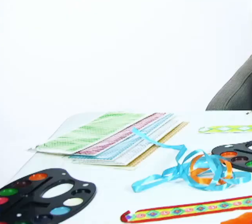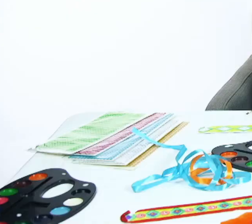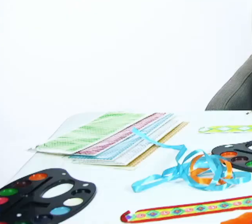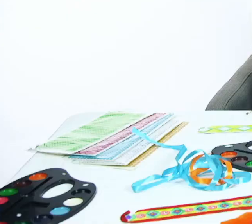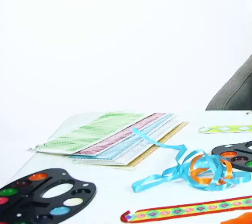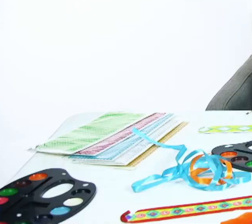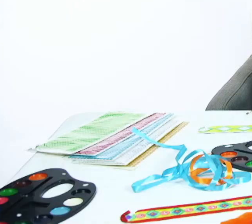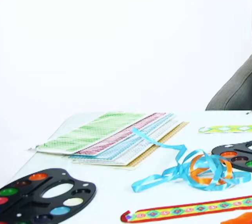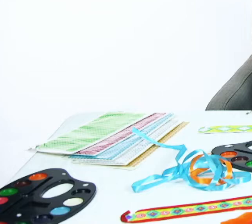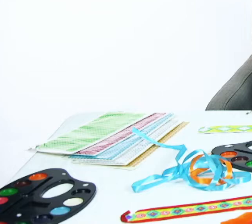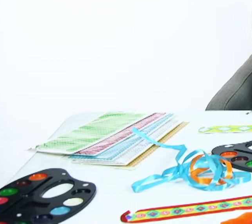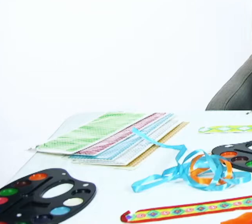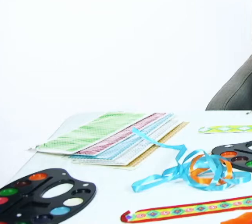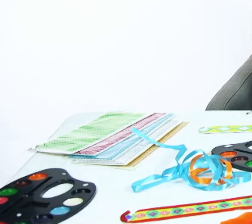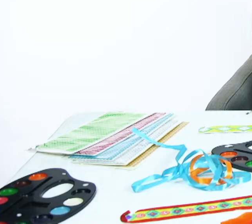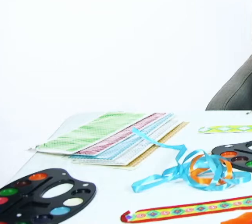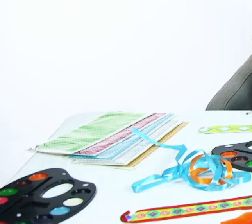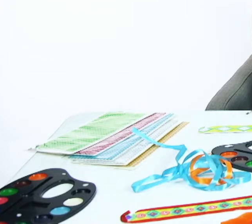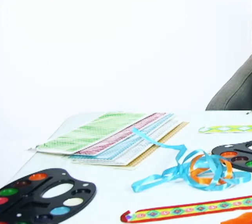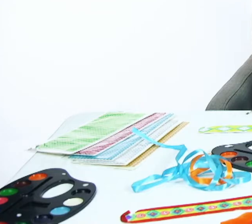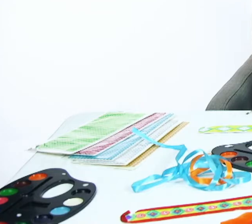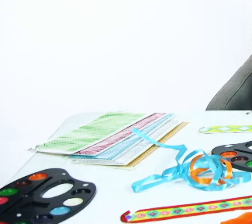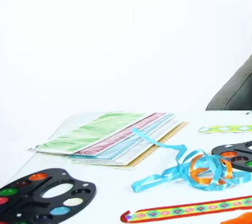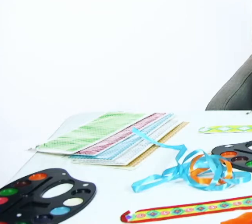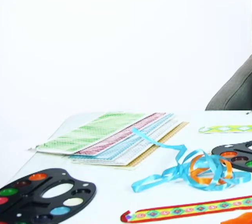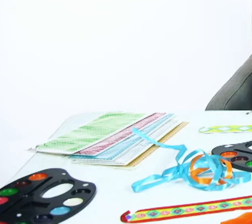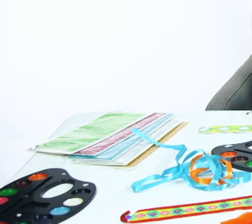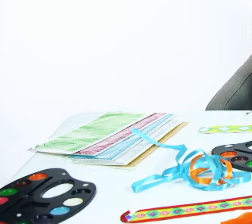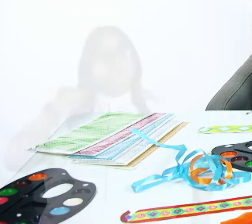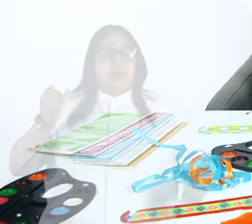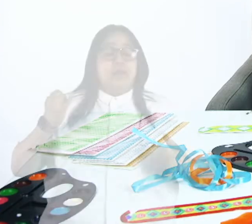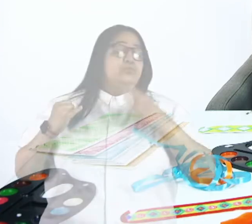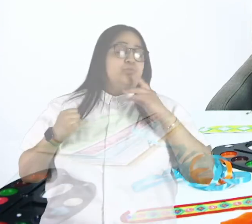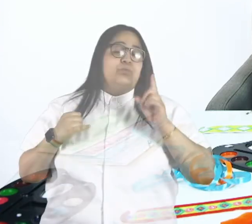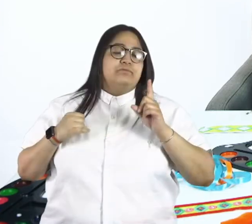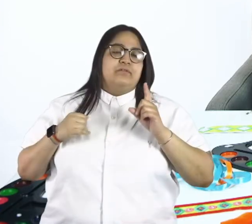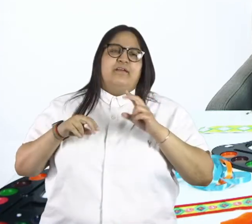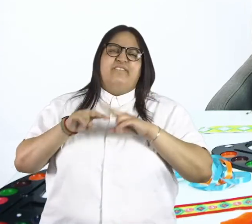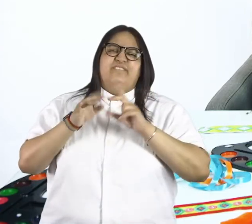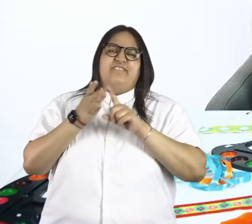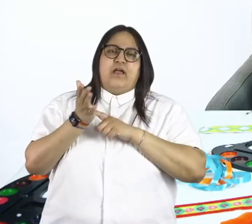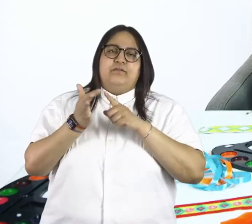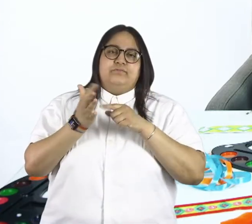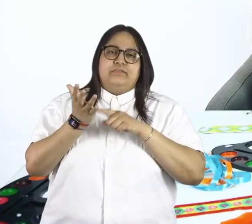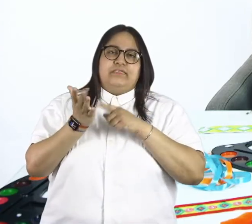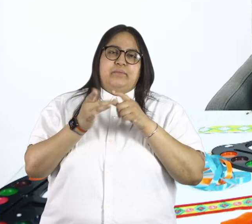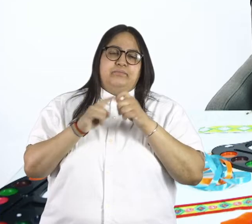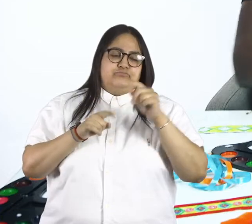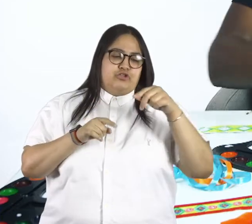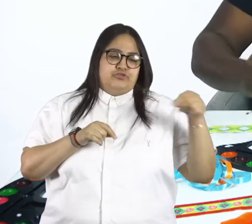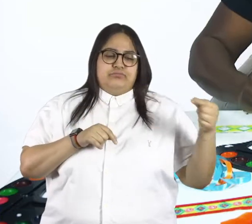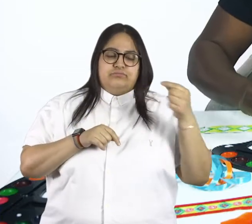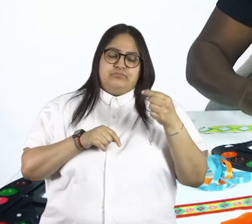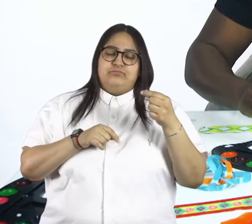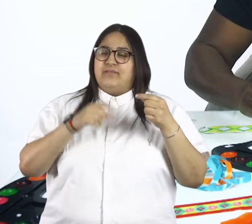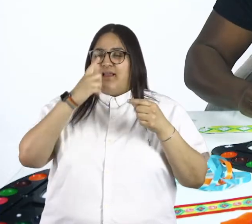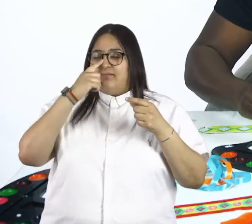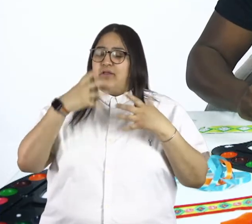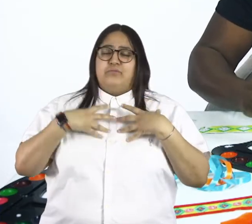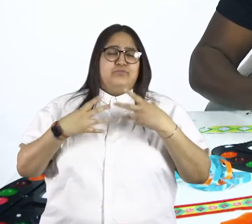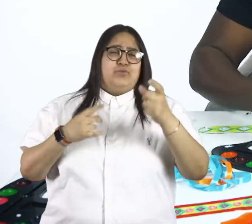Again, I think I'm going to go back to my fine tipped brush. Again, you can use any color of your choice. You don't